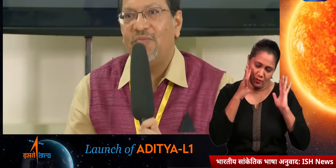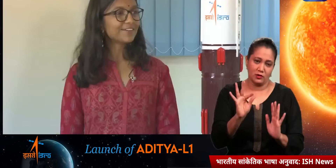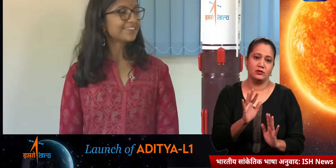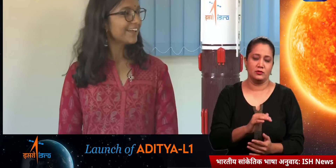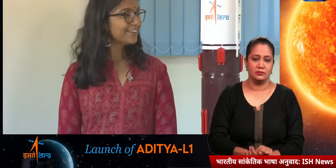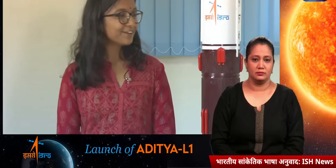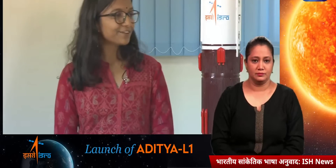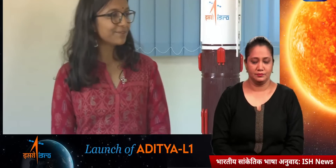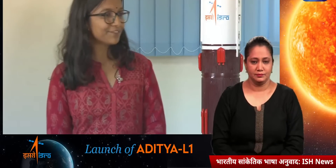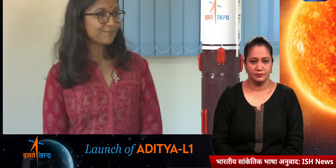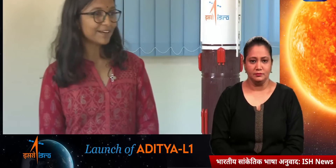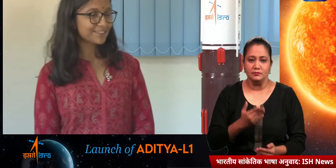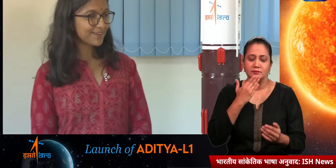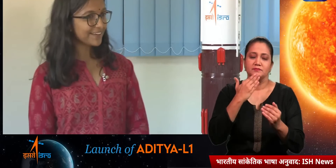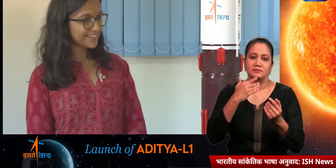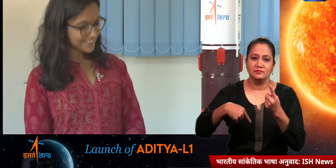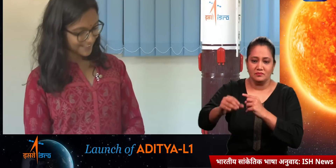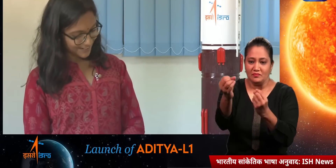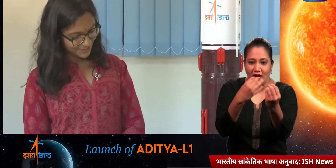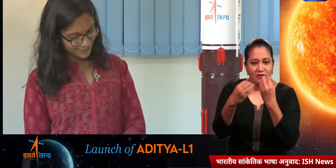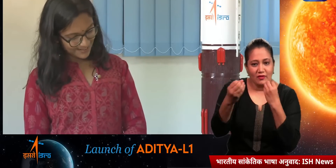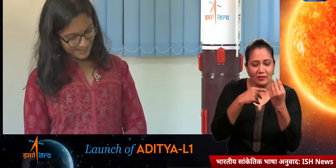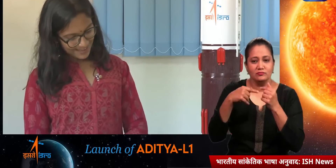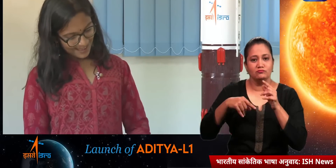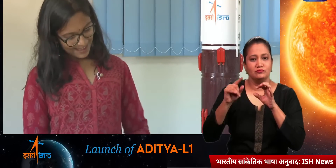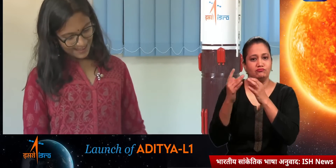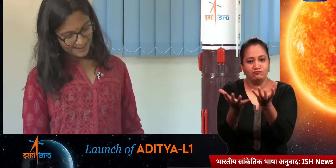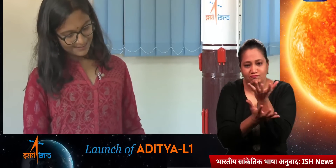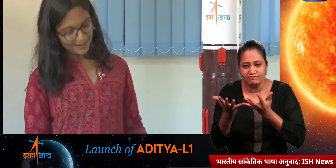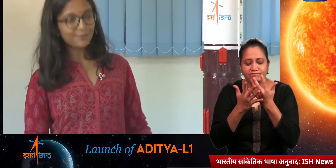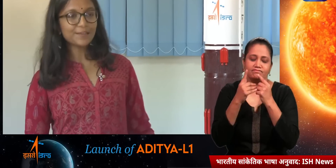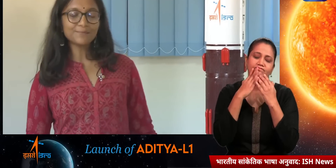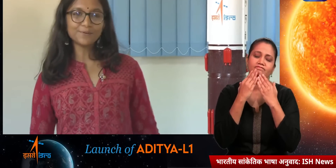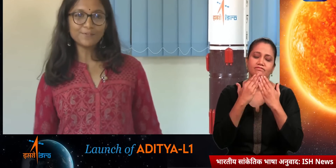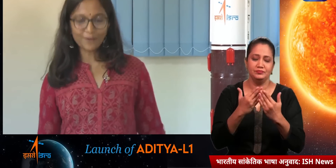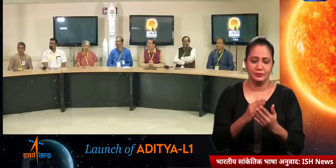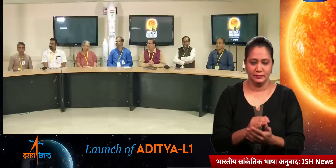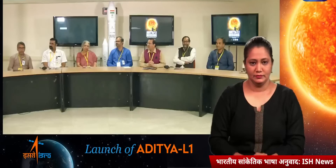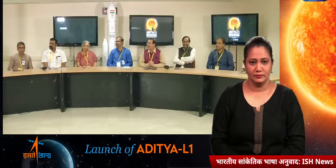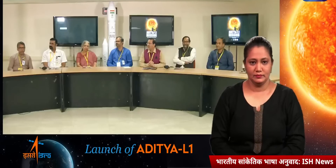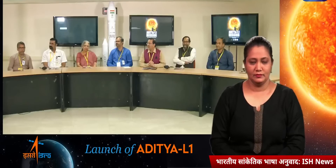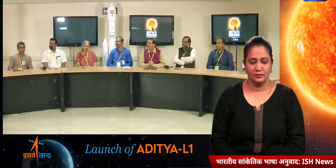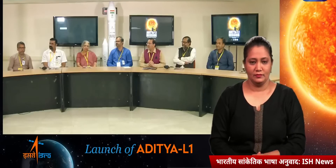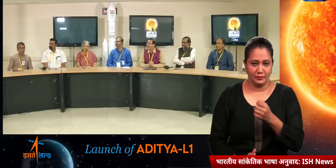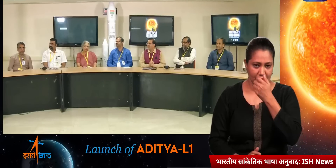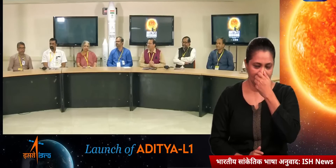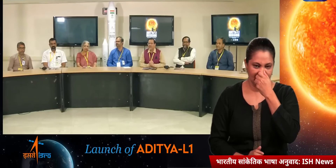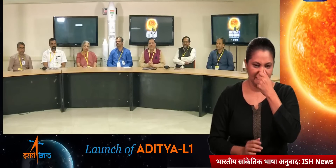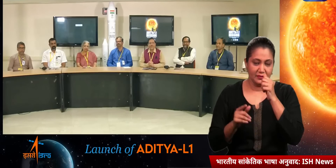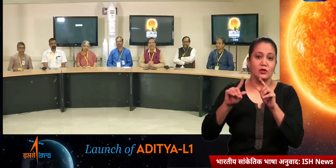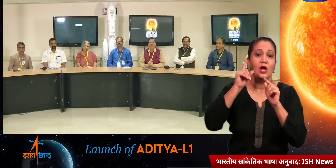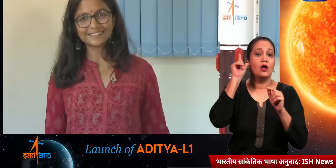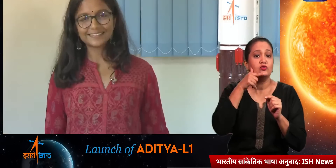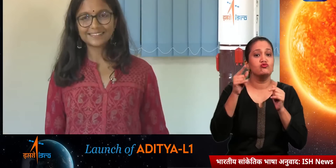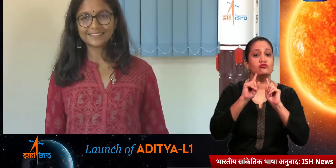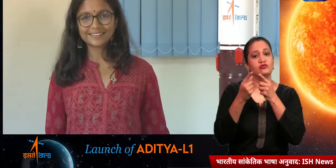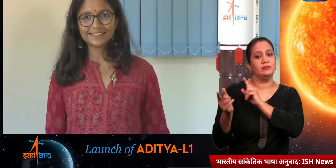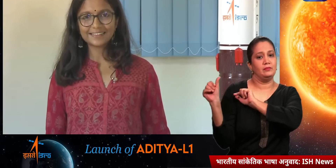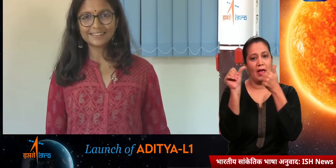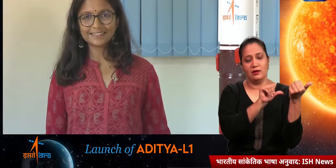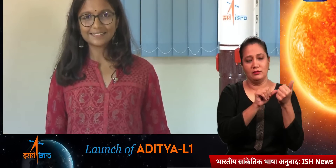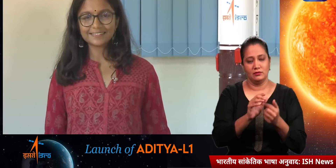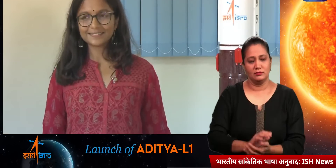much. Thank you everybody for participating in this discussion. And now we move on to the control room.